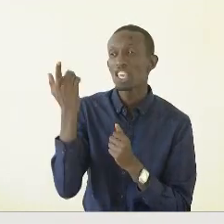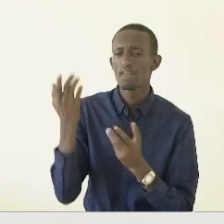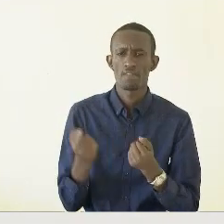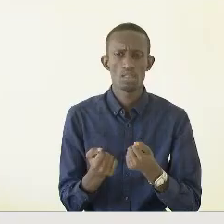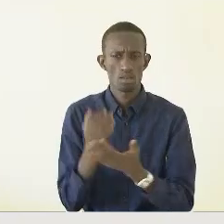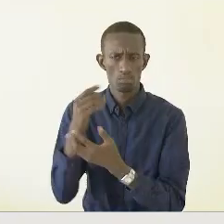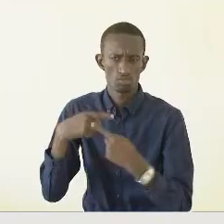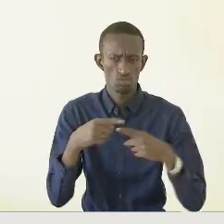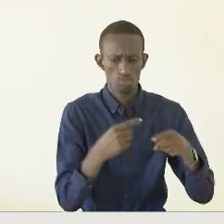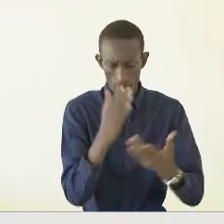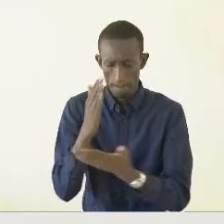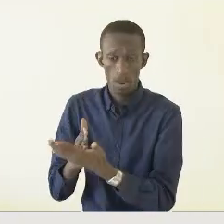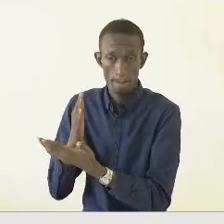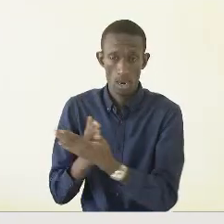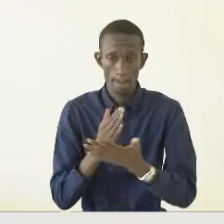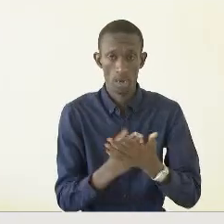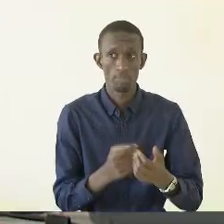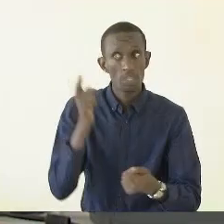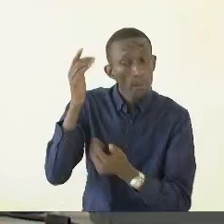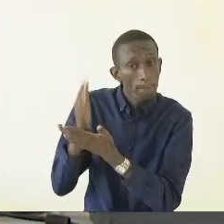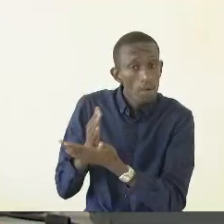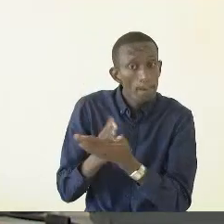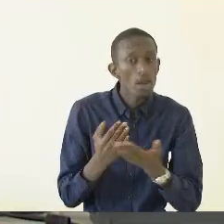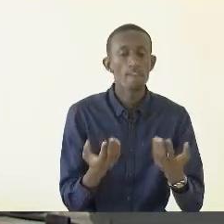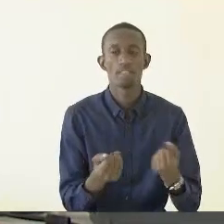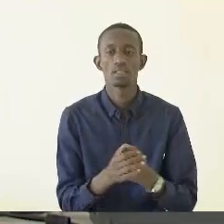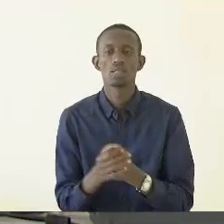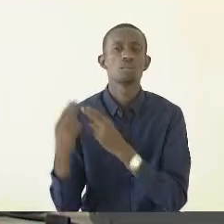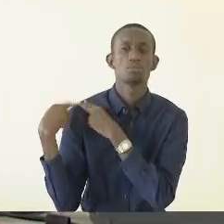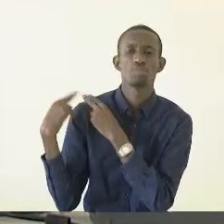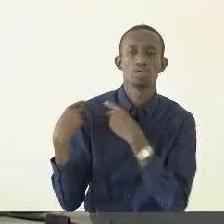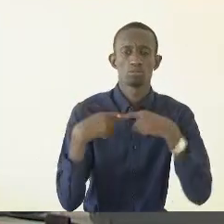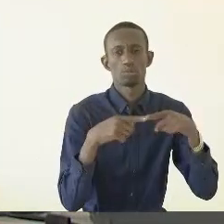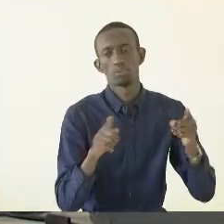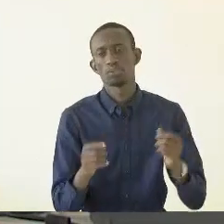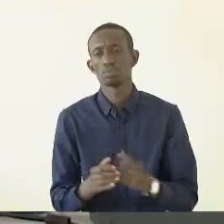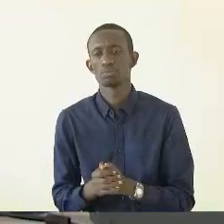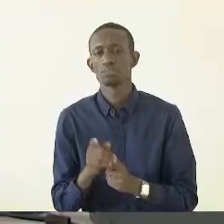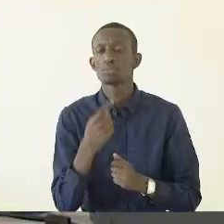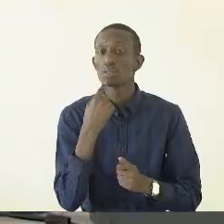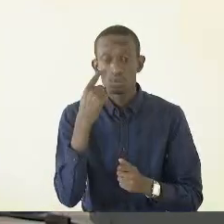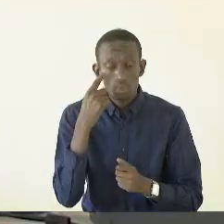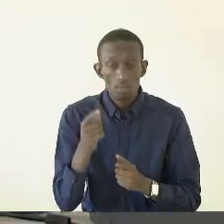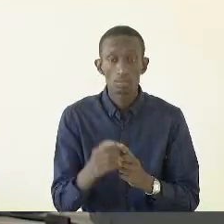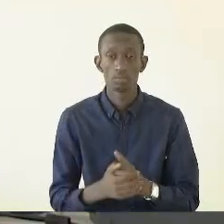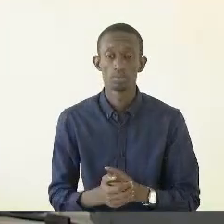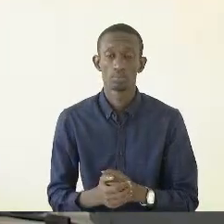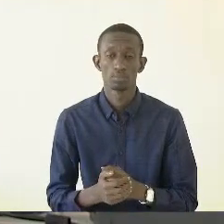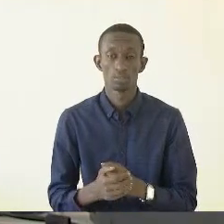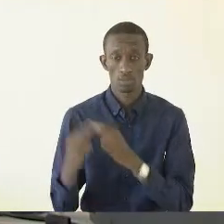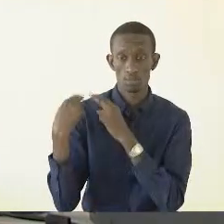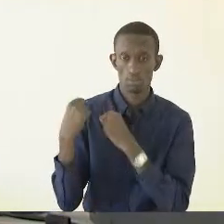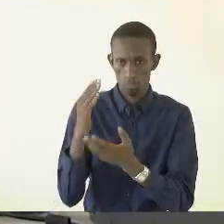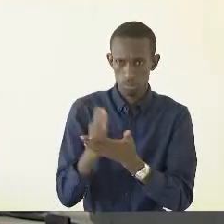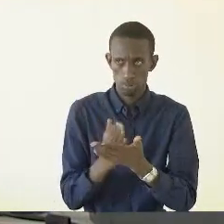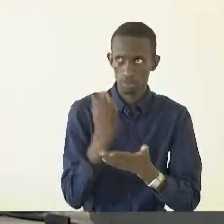different parts, and those parts perform different functions. Let us see those